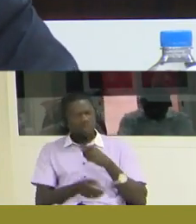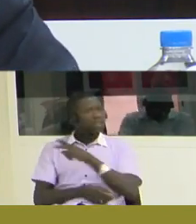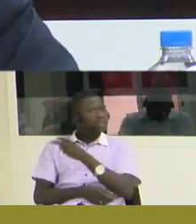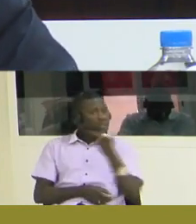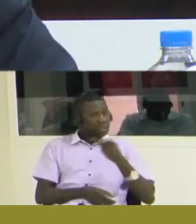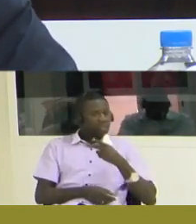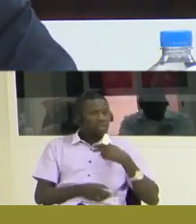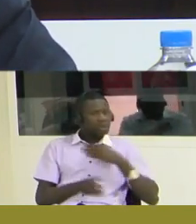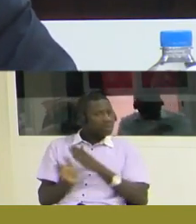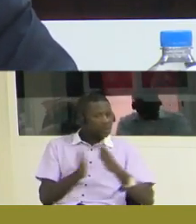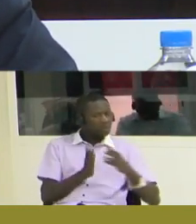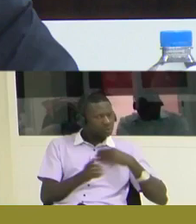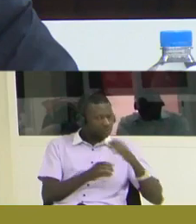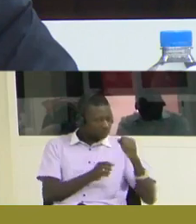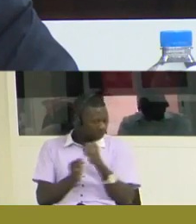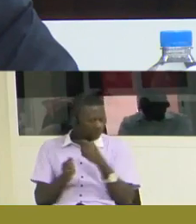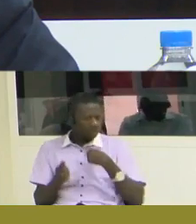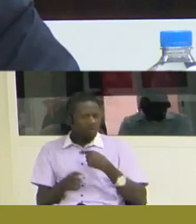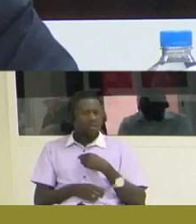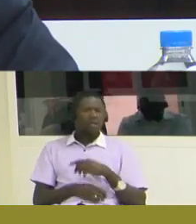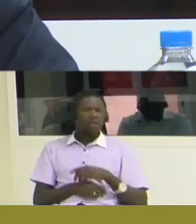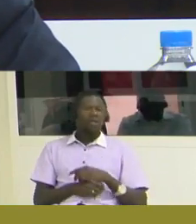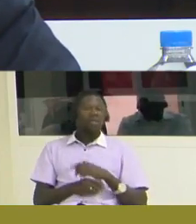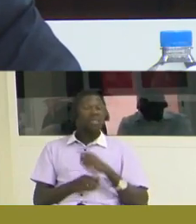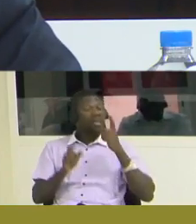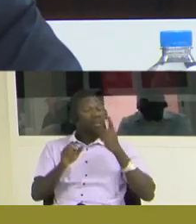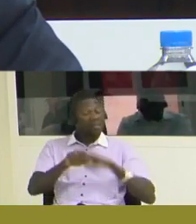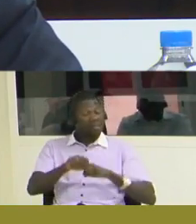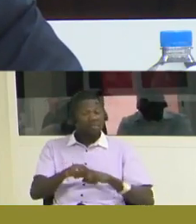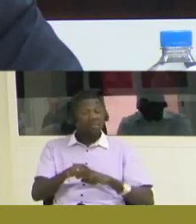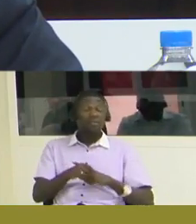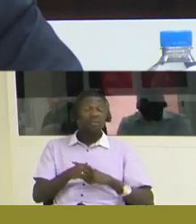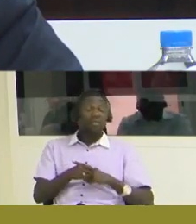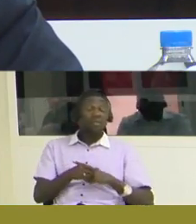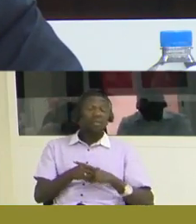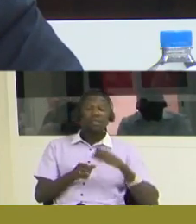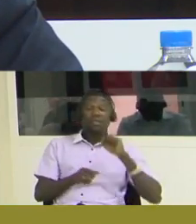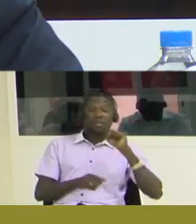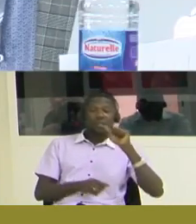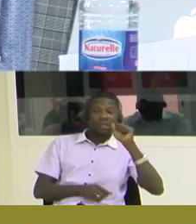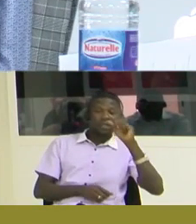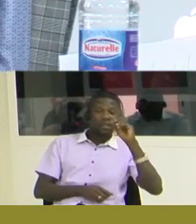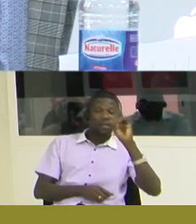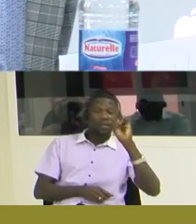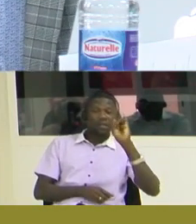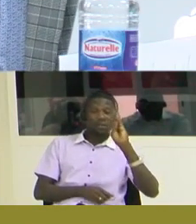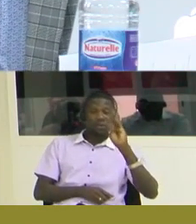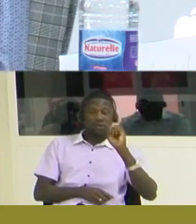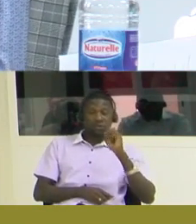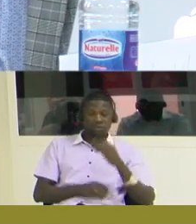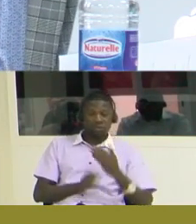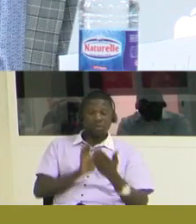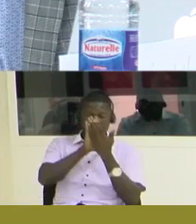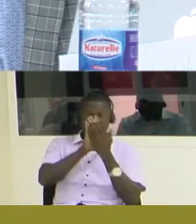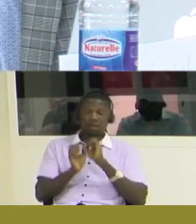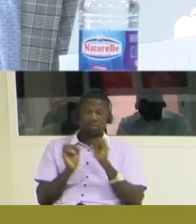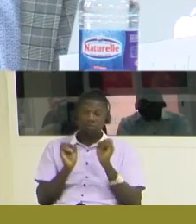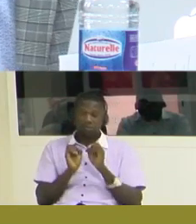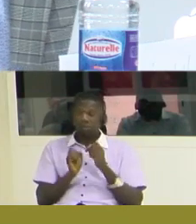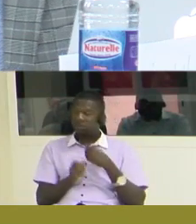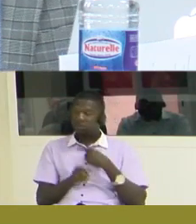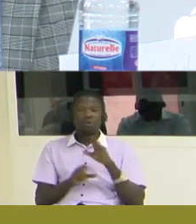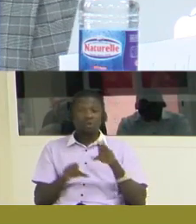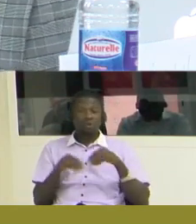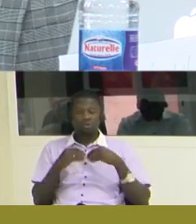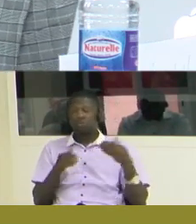come unless Santi boo Hydra appears apart from that did you hold any other